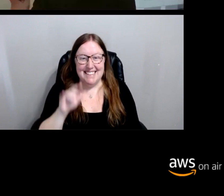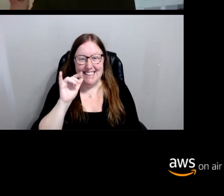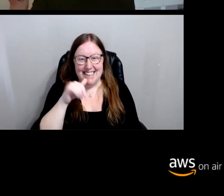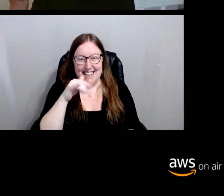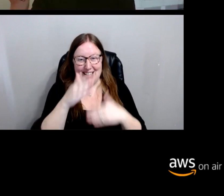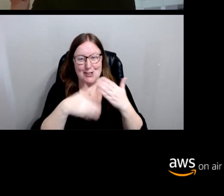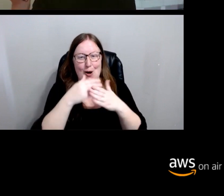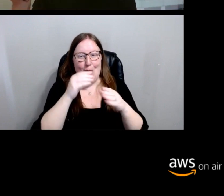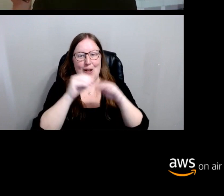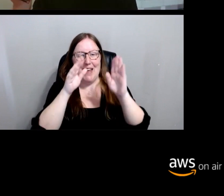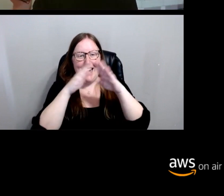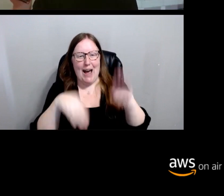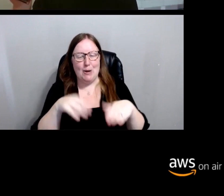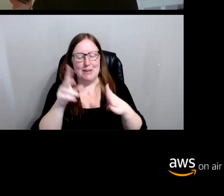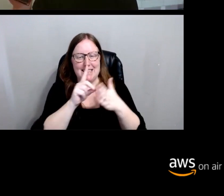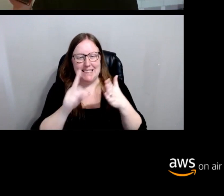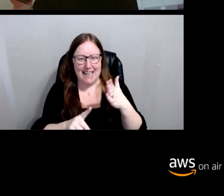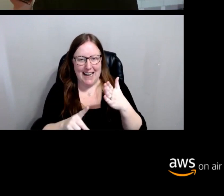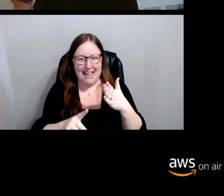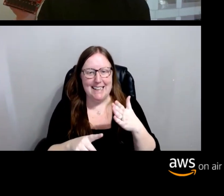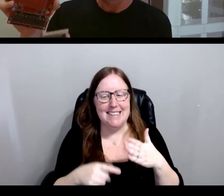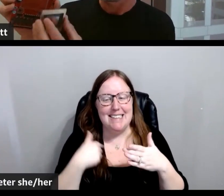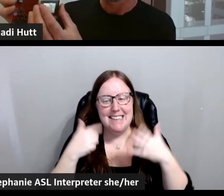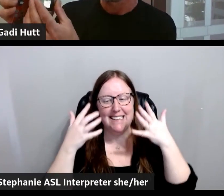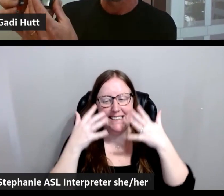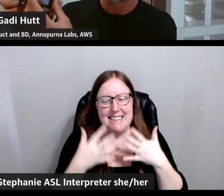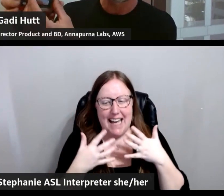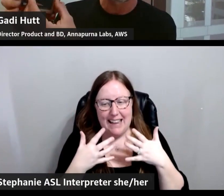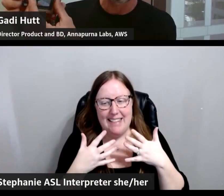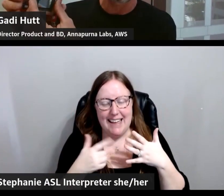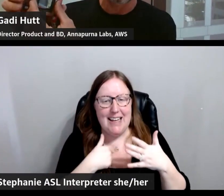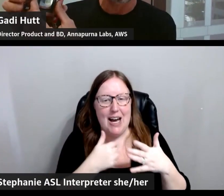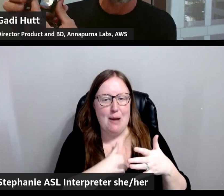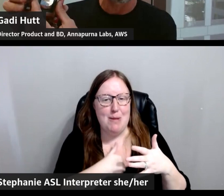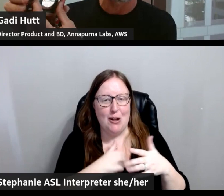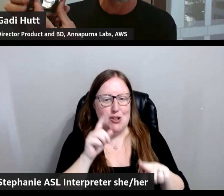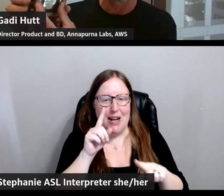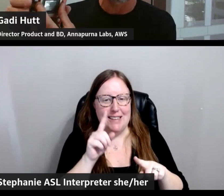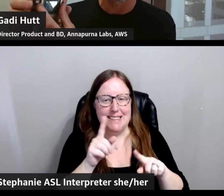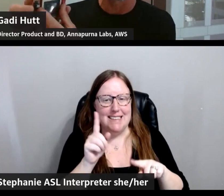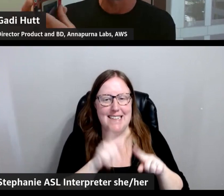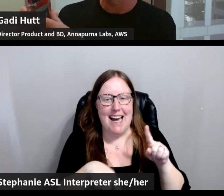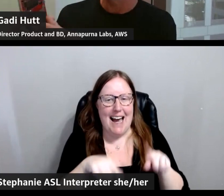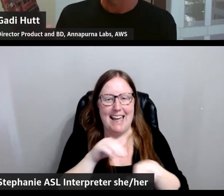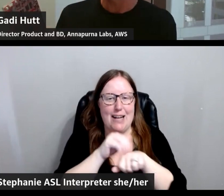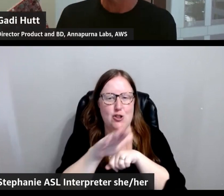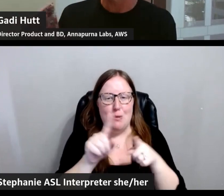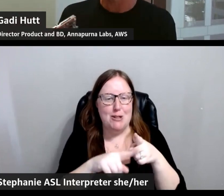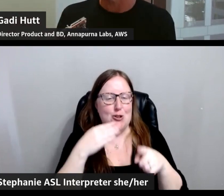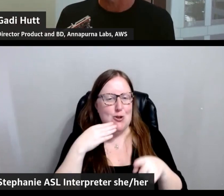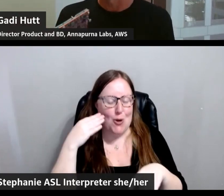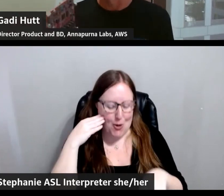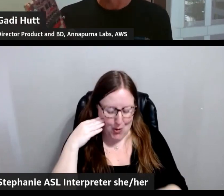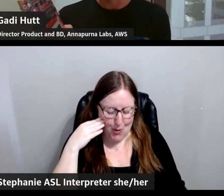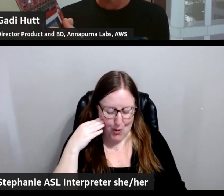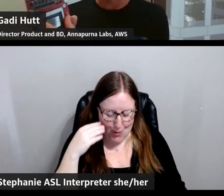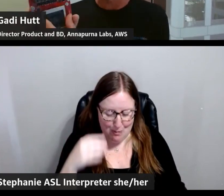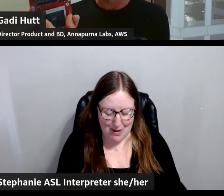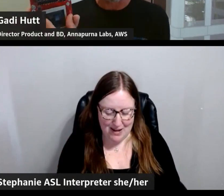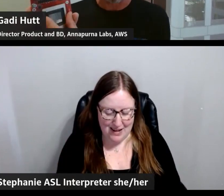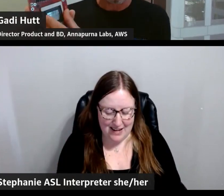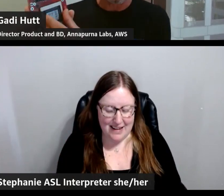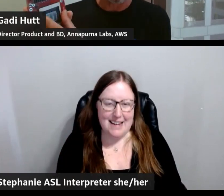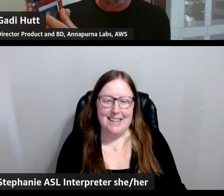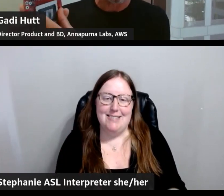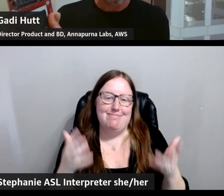in-house designed. Yeah, I can. Sadly, Dave, I apologize. I cannot ship it to your home, and you can. There's actually no